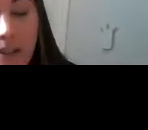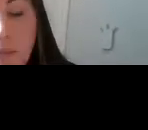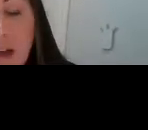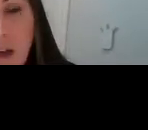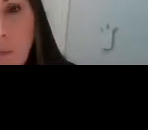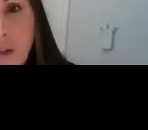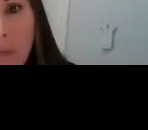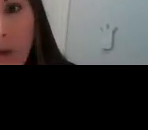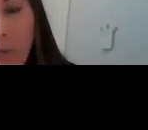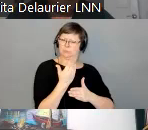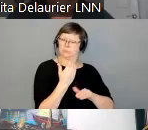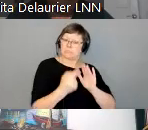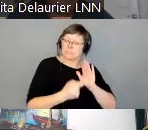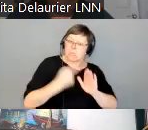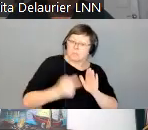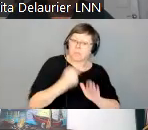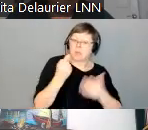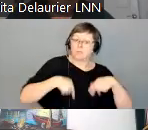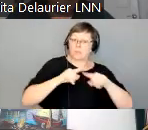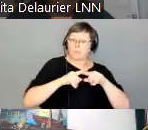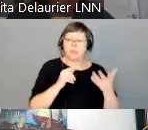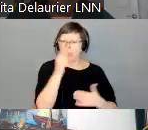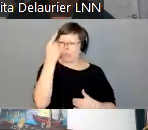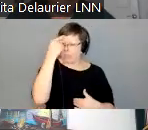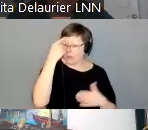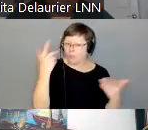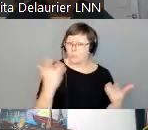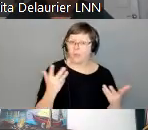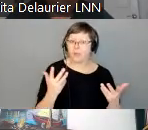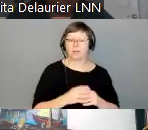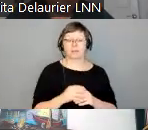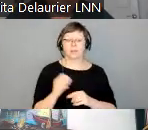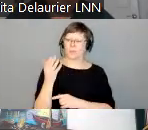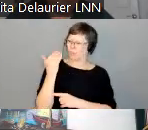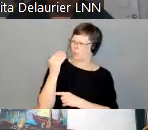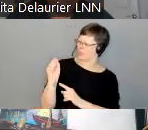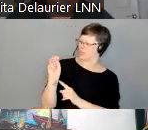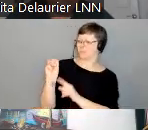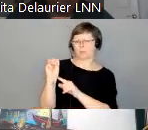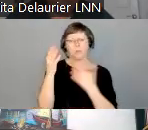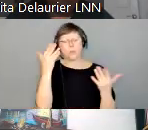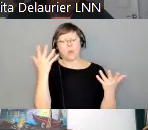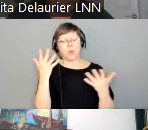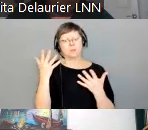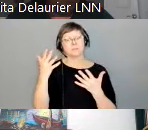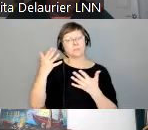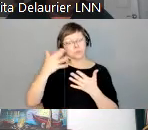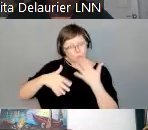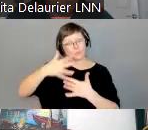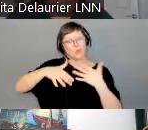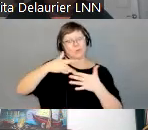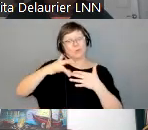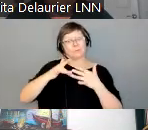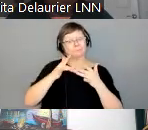forget sometimes about social media is why we do it in the first place. And it's to be social, to connect with